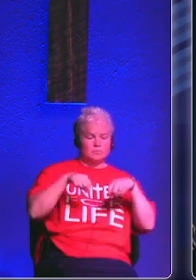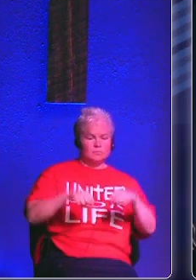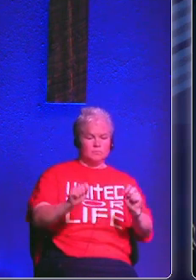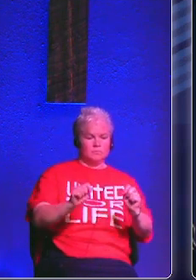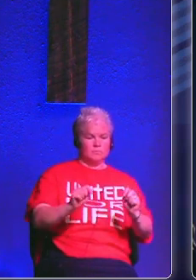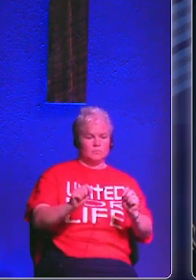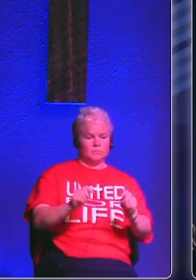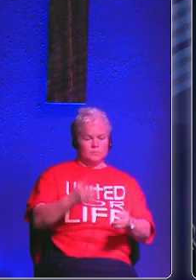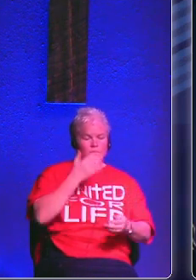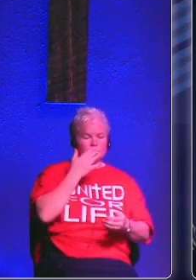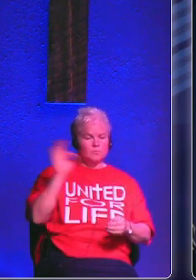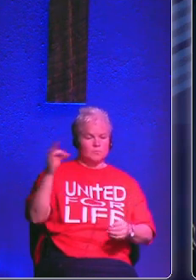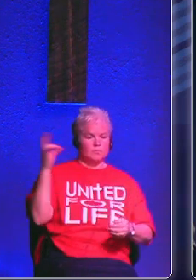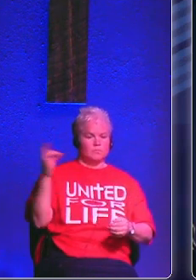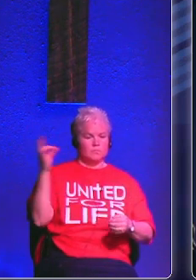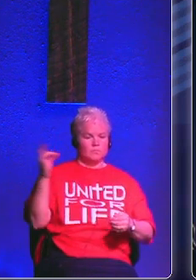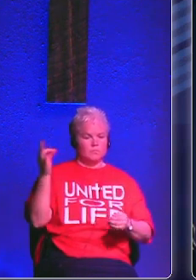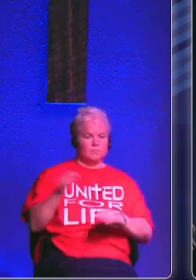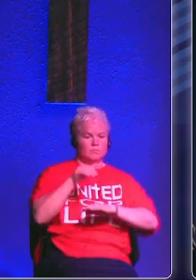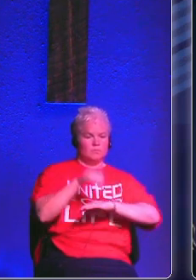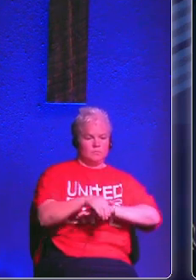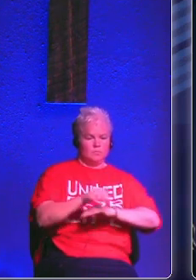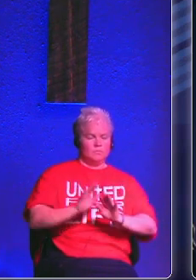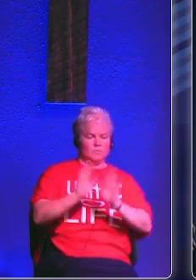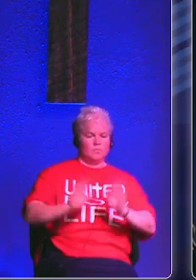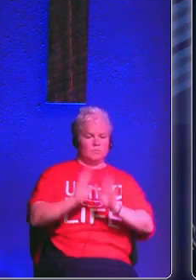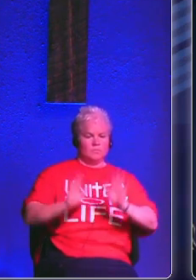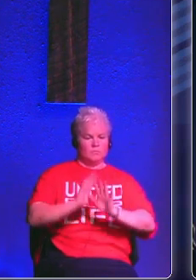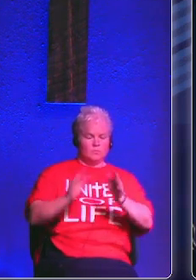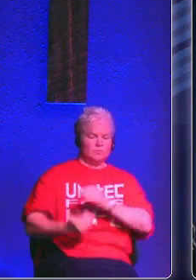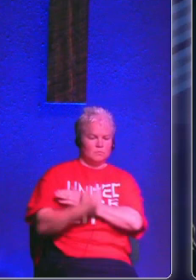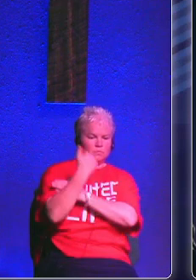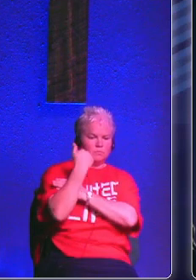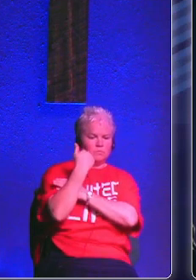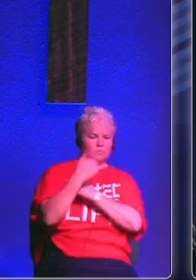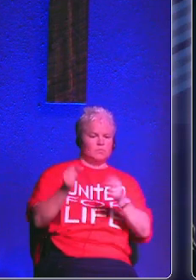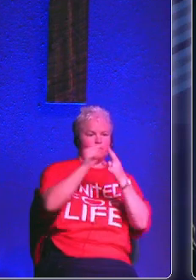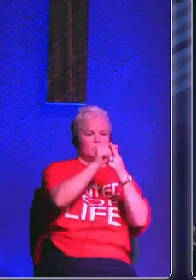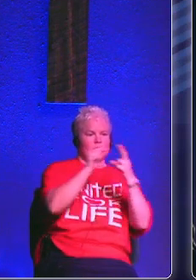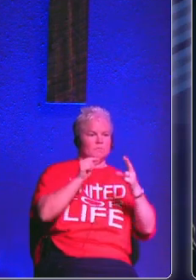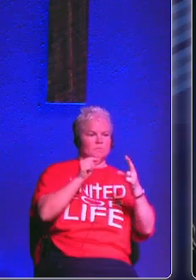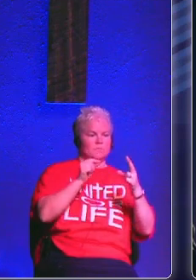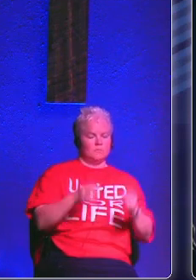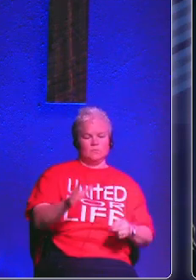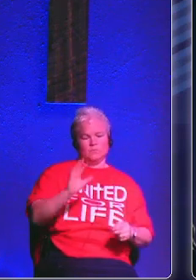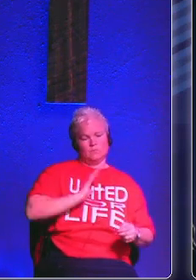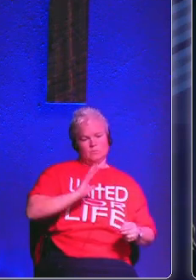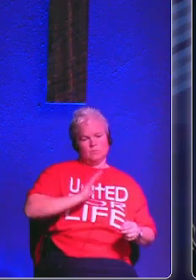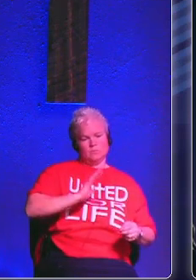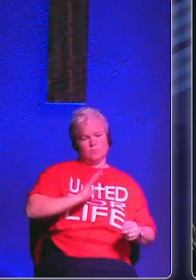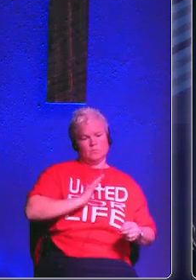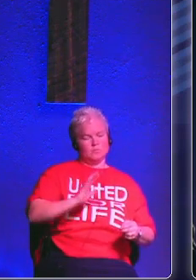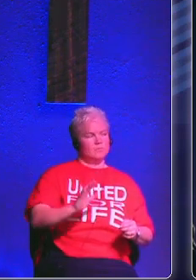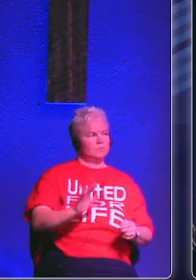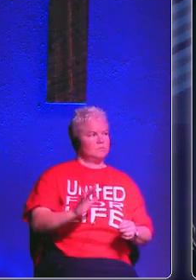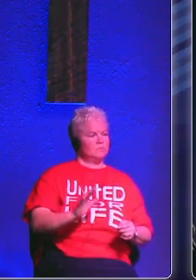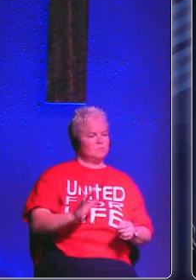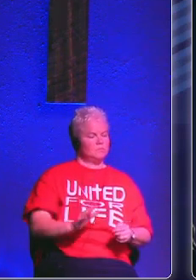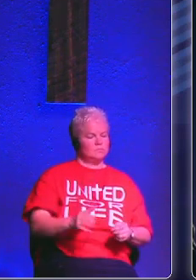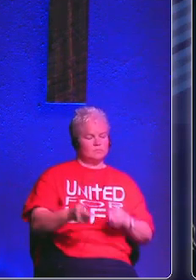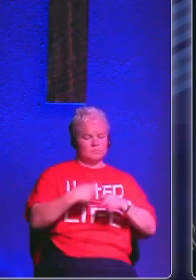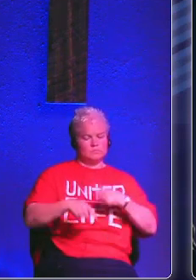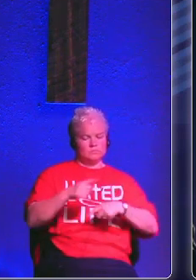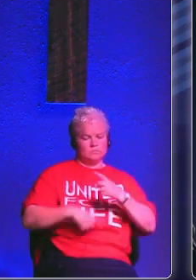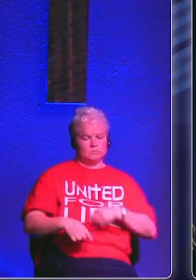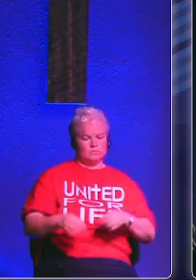get him here on that Friday night and that Sunday morning. And if they have to choose one, that's fine, but try to encourage them